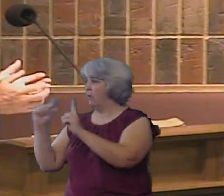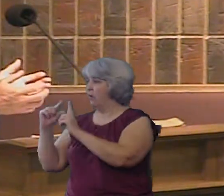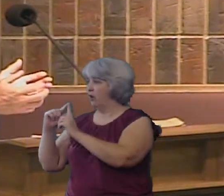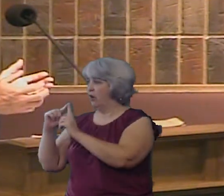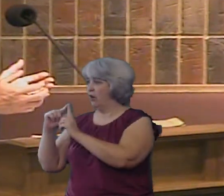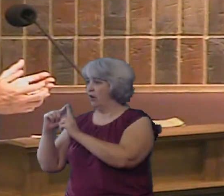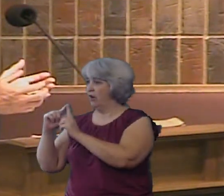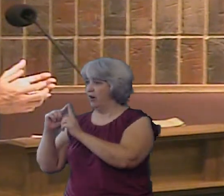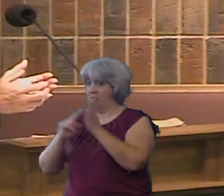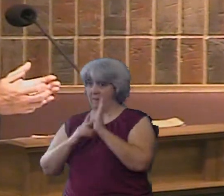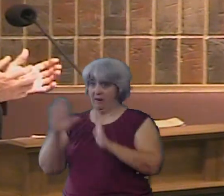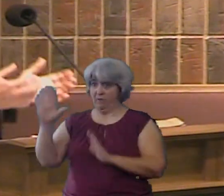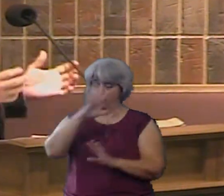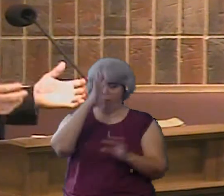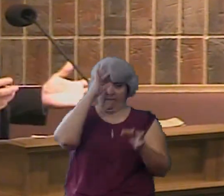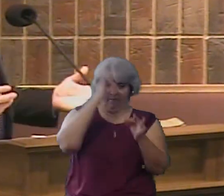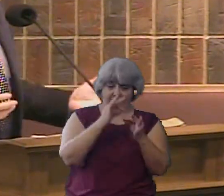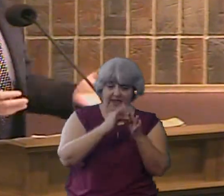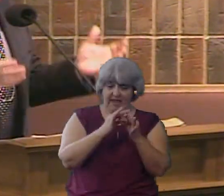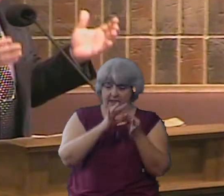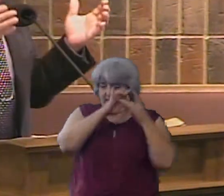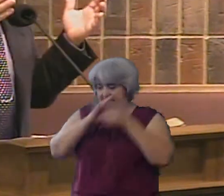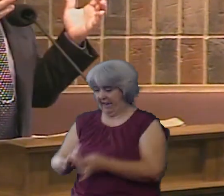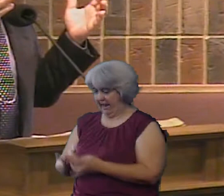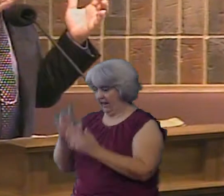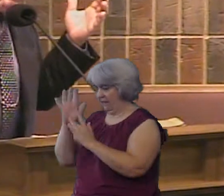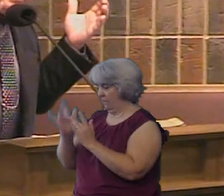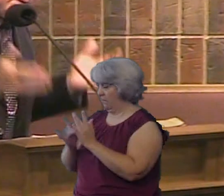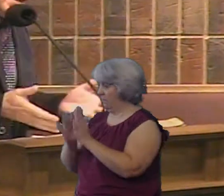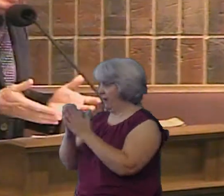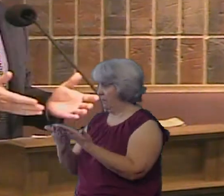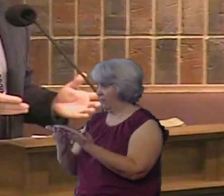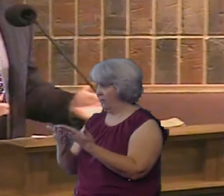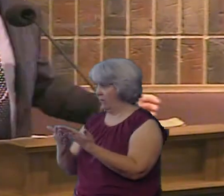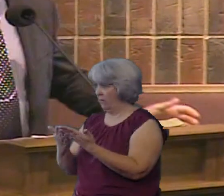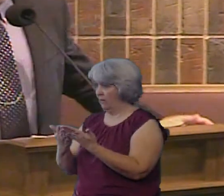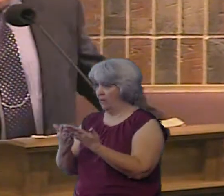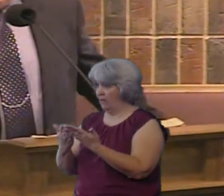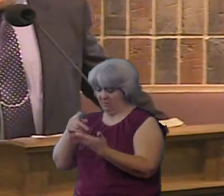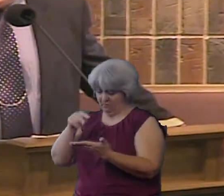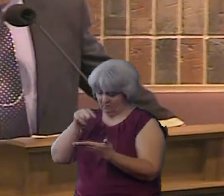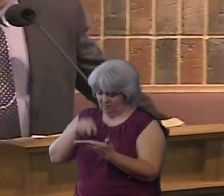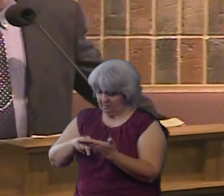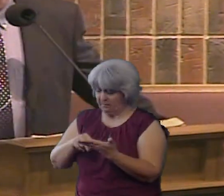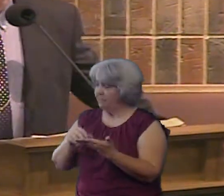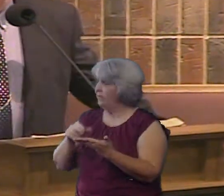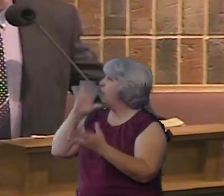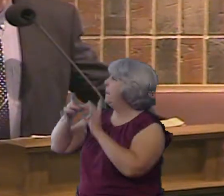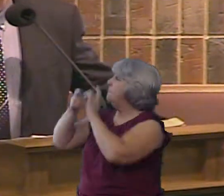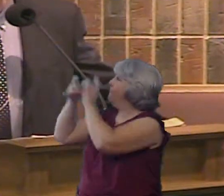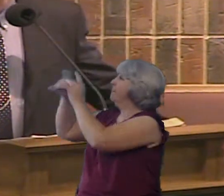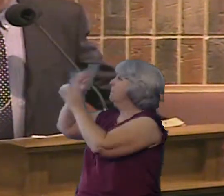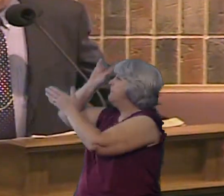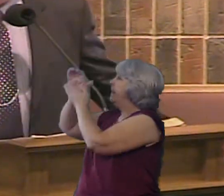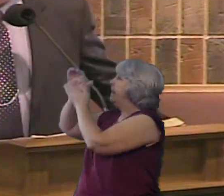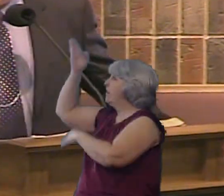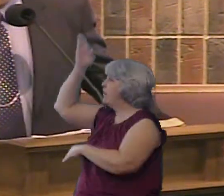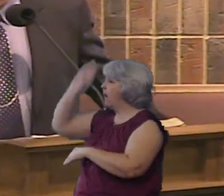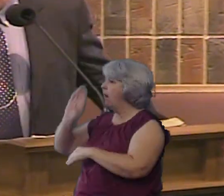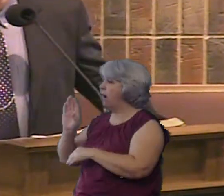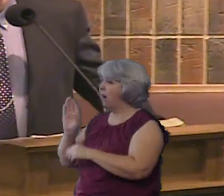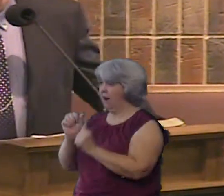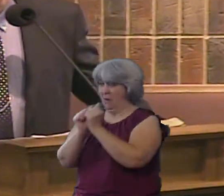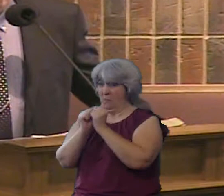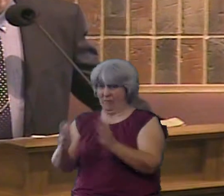nothing. If you do not believe in God because of what you believe in the Bible, then your basis for belief is going